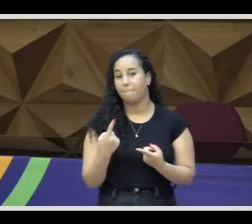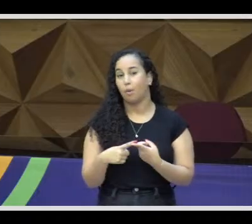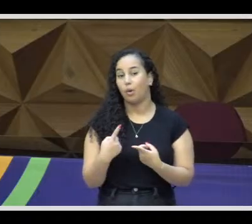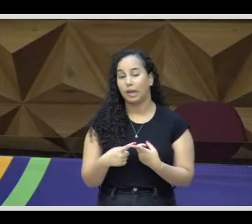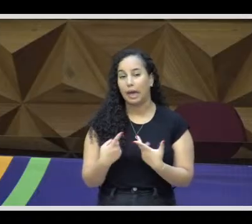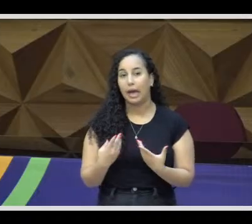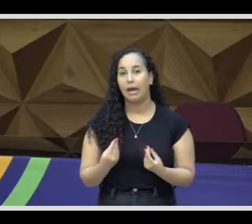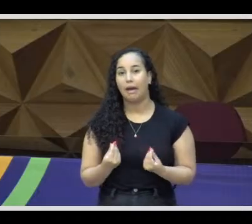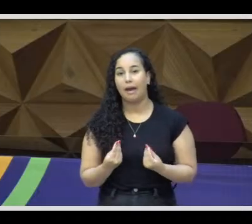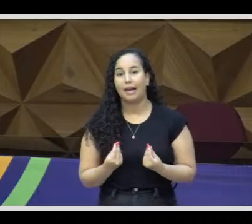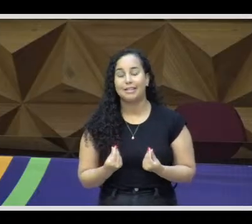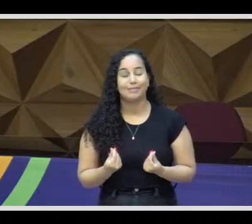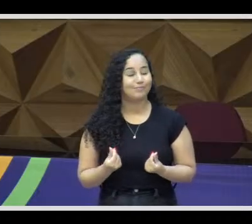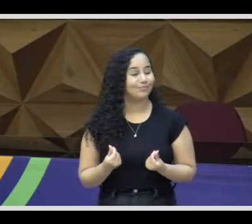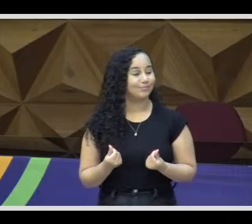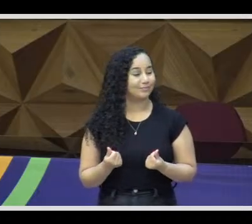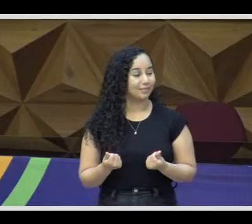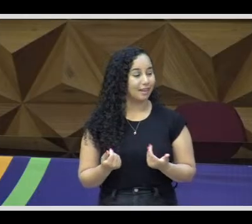I can